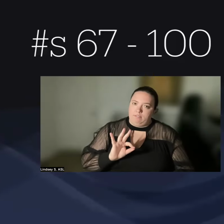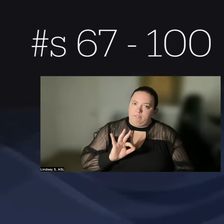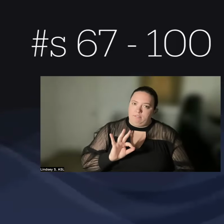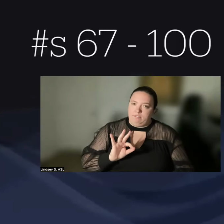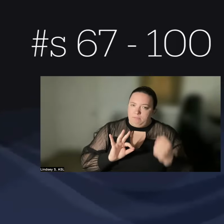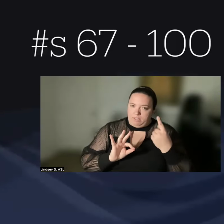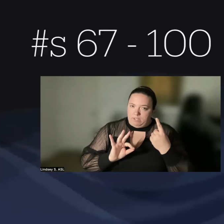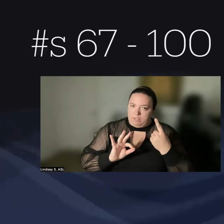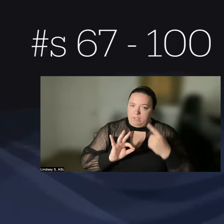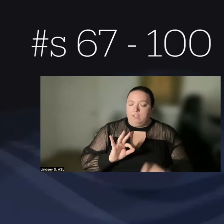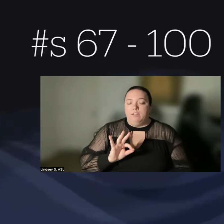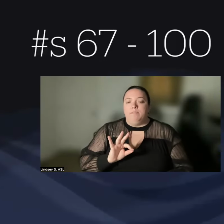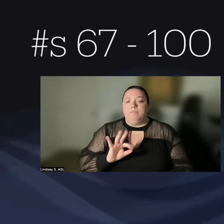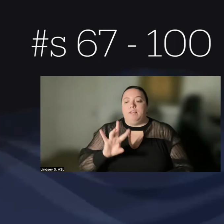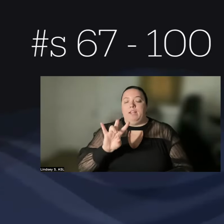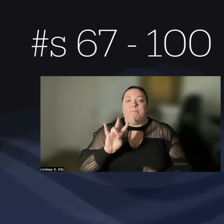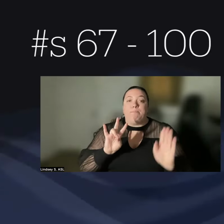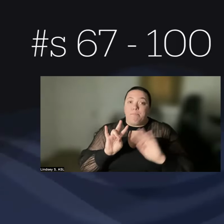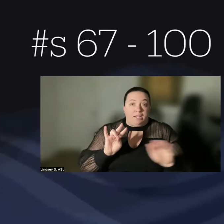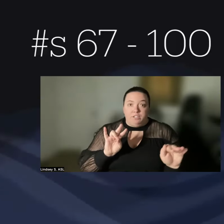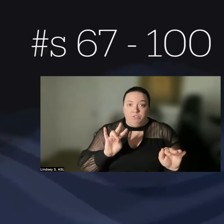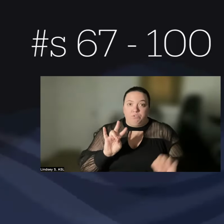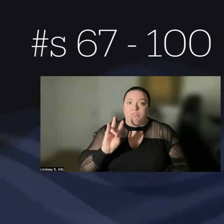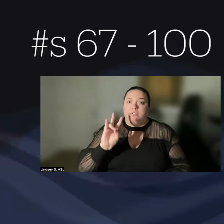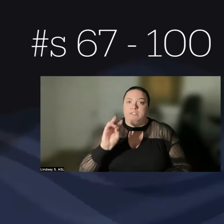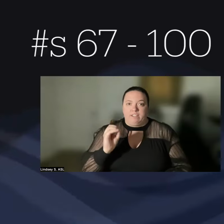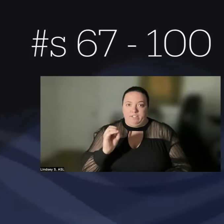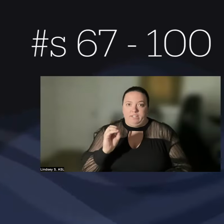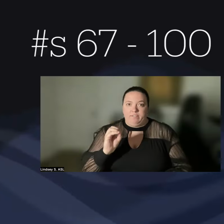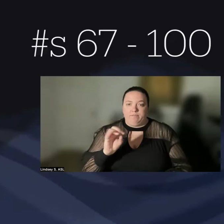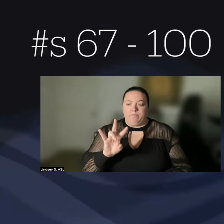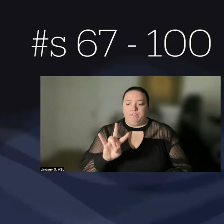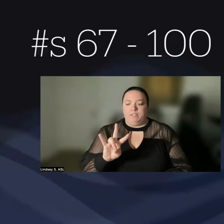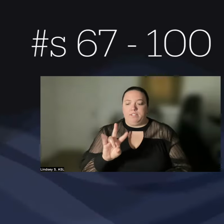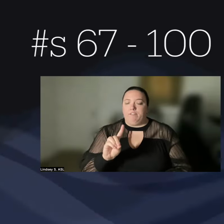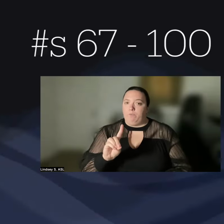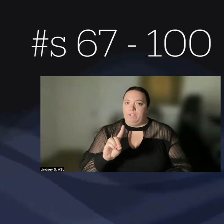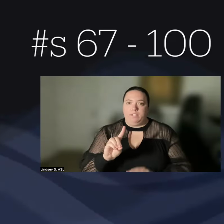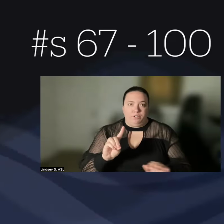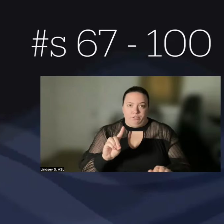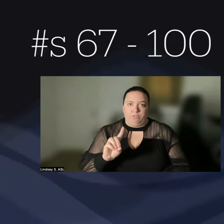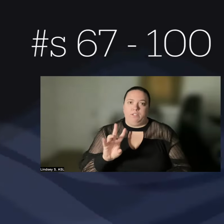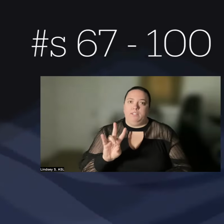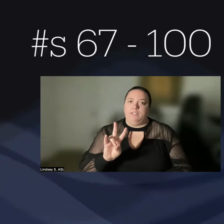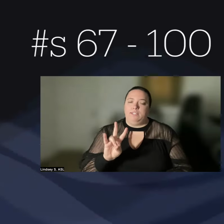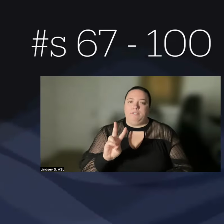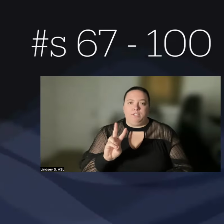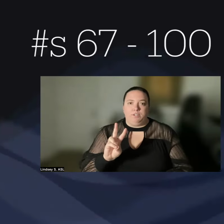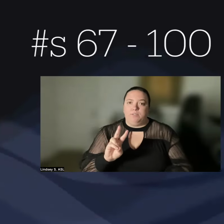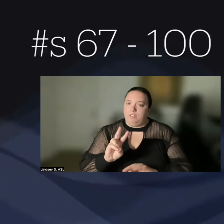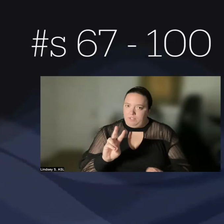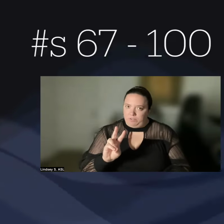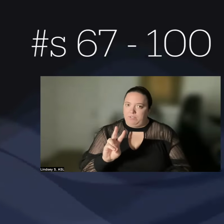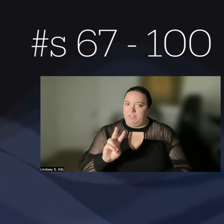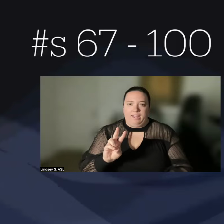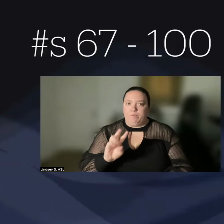9. Make sense? And then back to neutral, 70, 71, neutral,